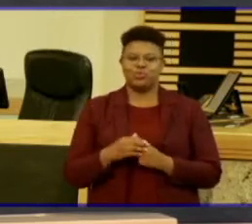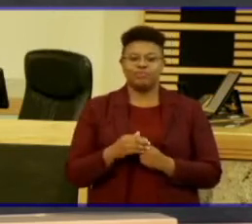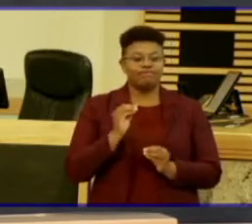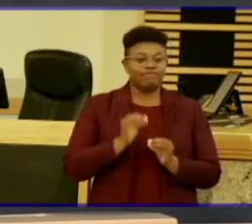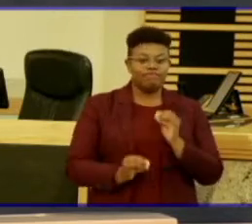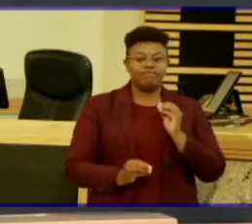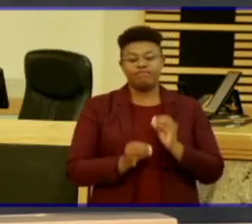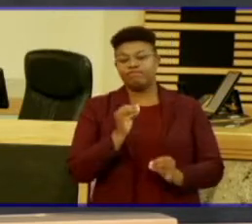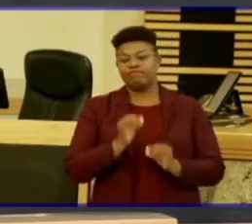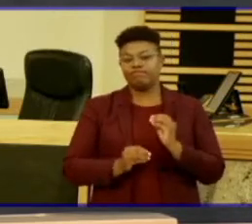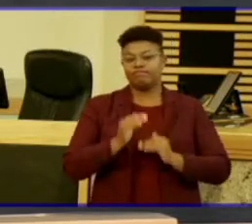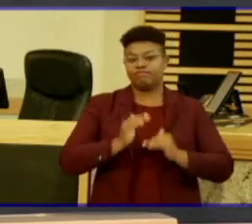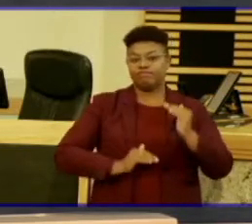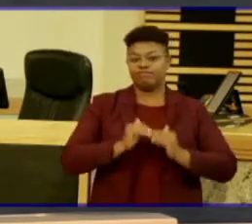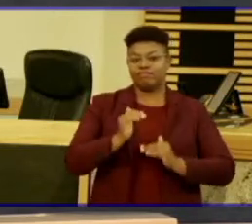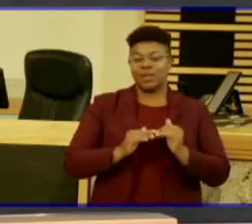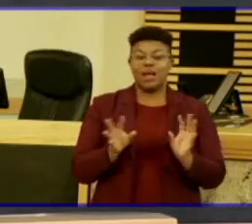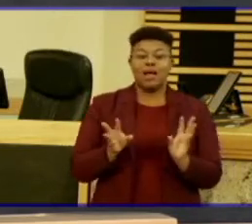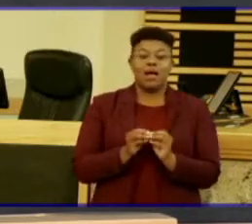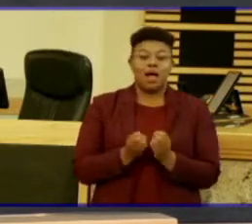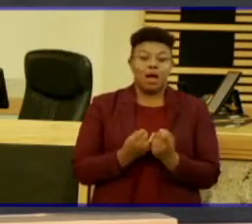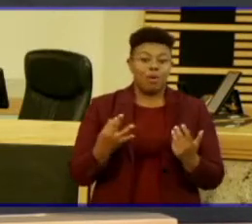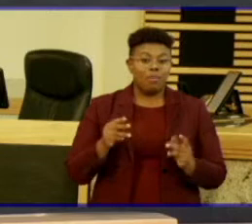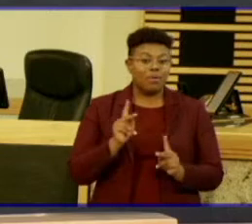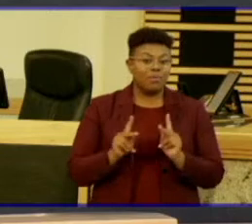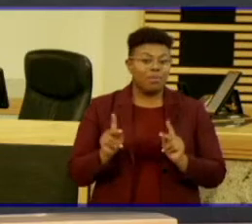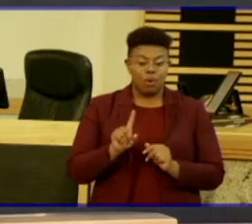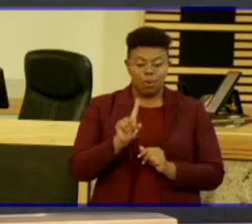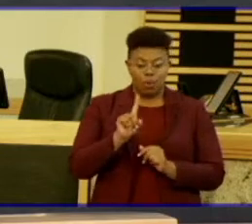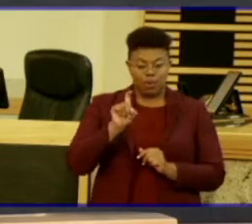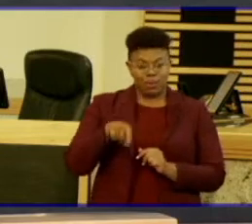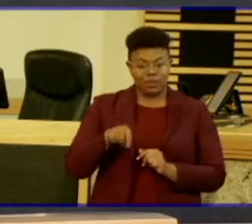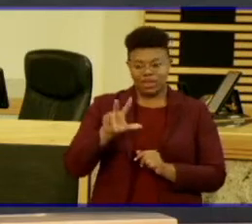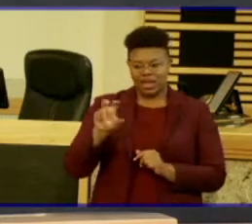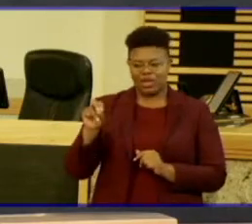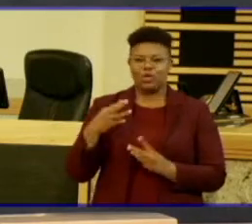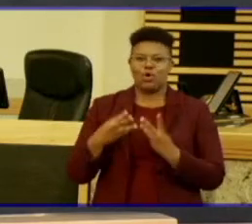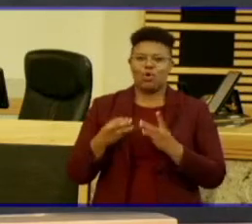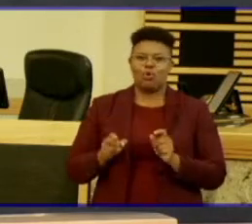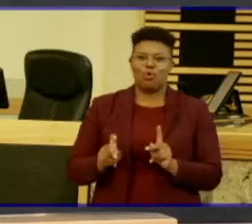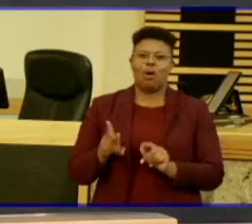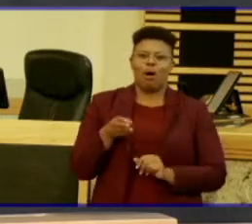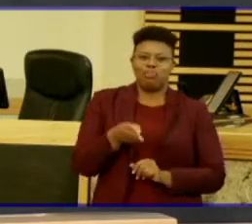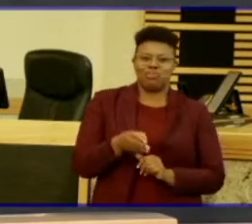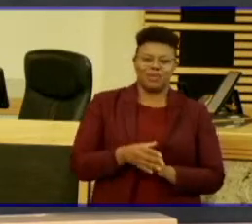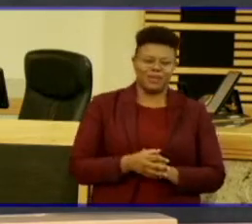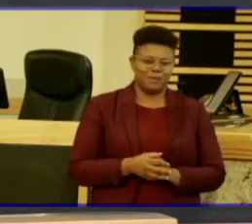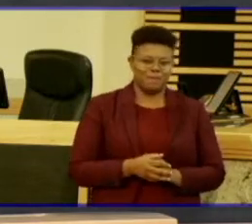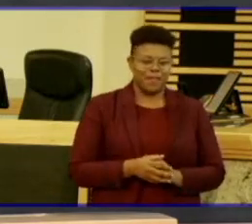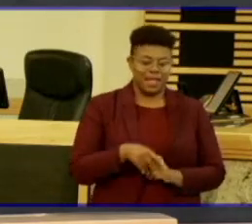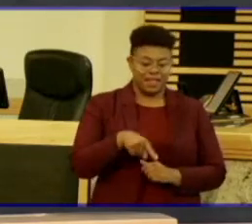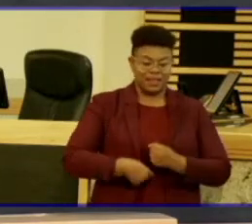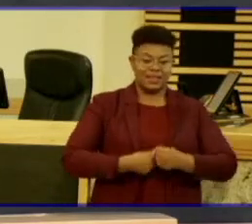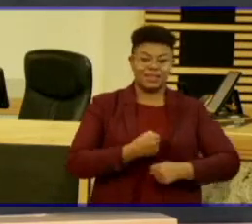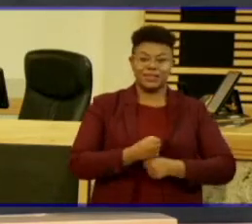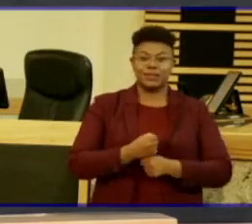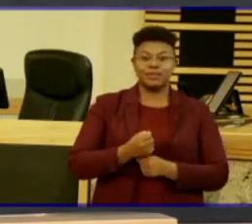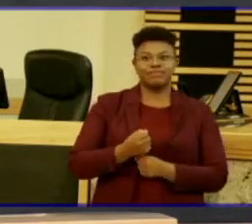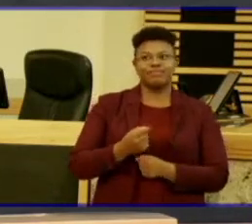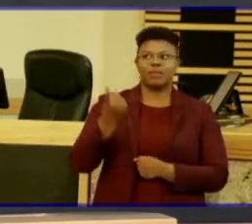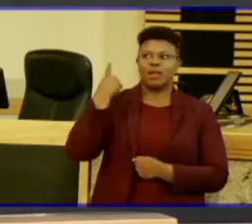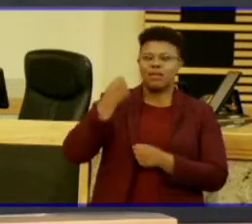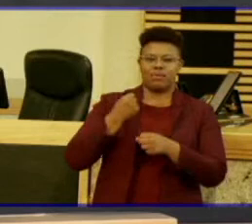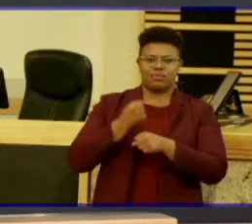lead to the creation of 1,800 construction job opportunities. During the 2020 SOPA, Honourable Speaker,